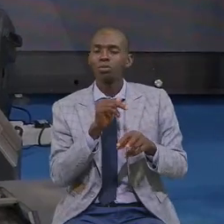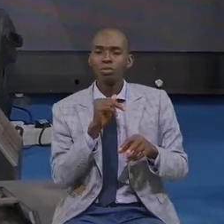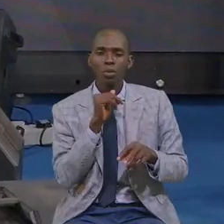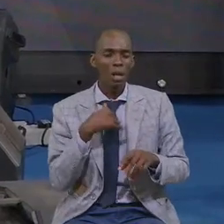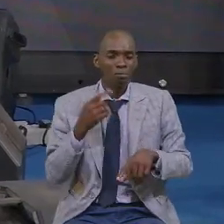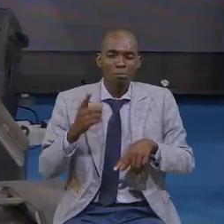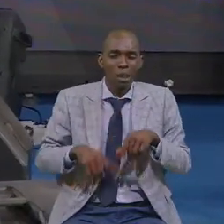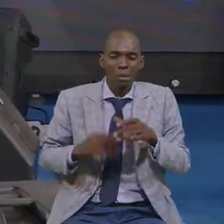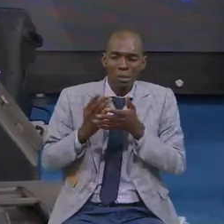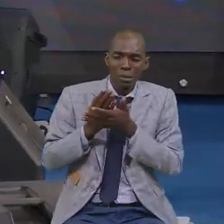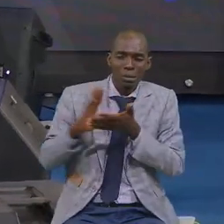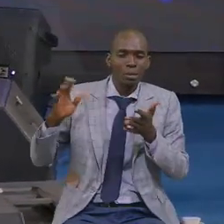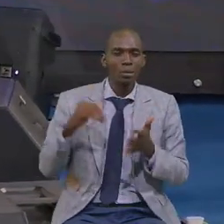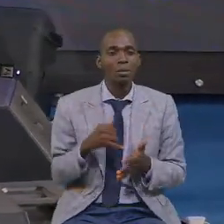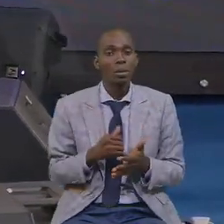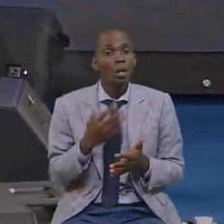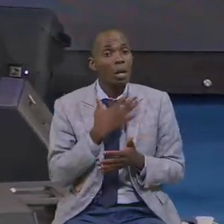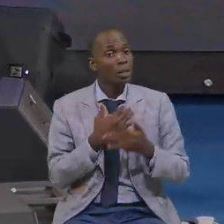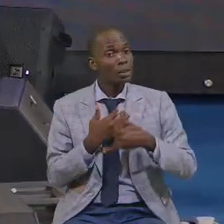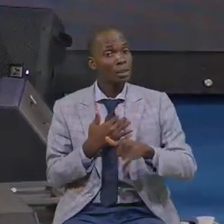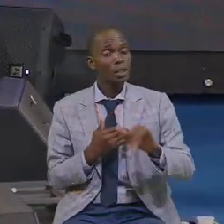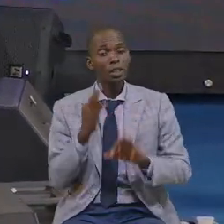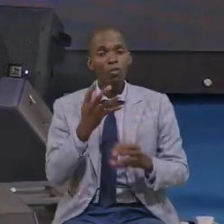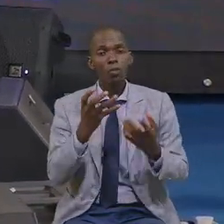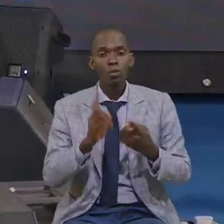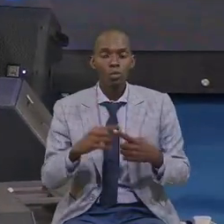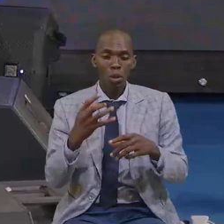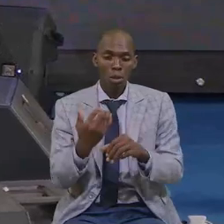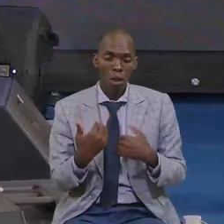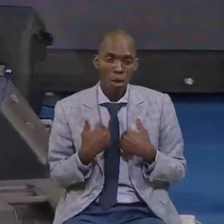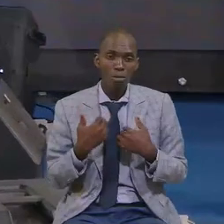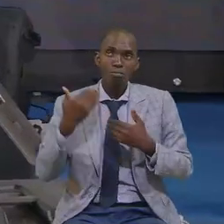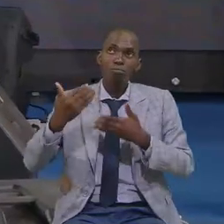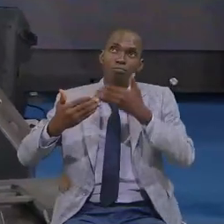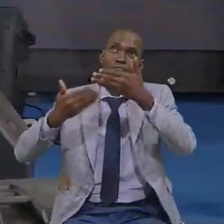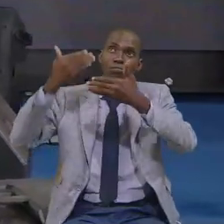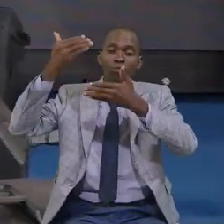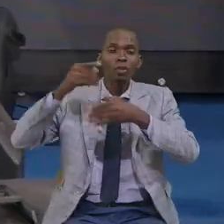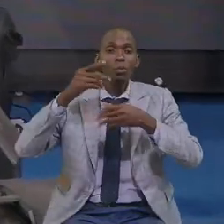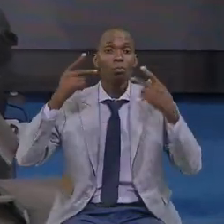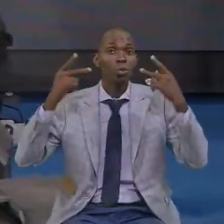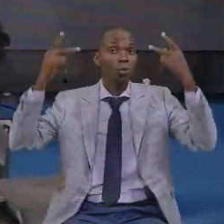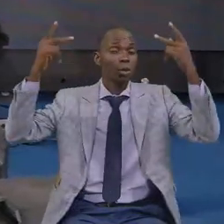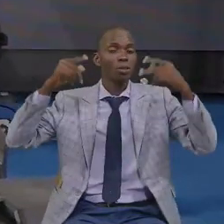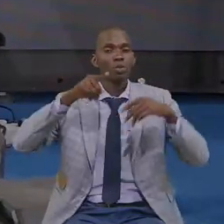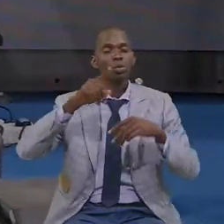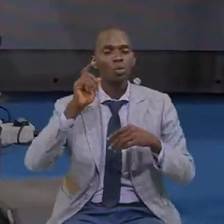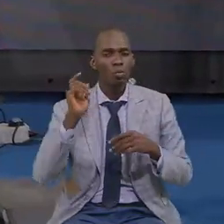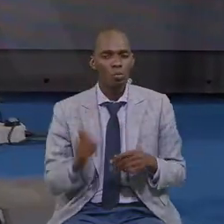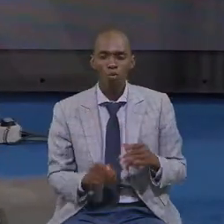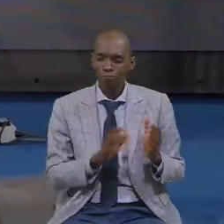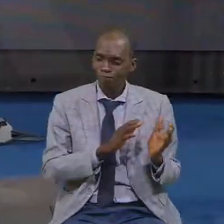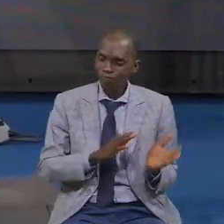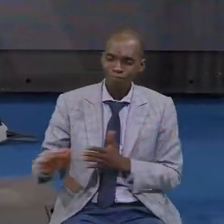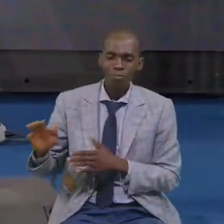yet, if you're going to make progress, you must lay aside every weight